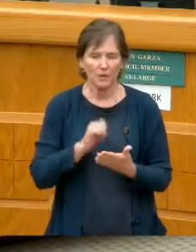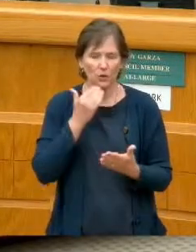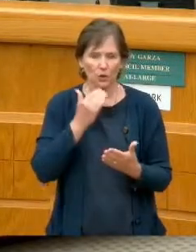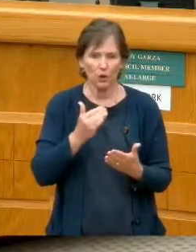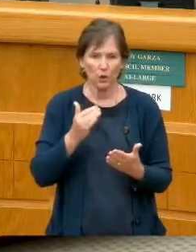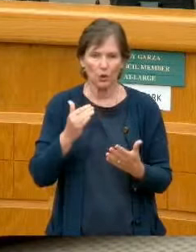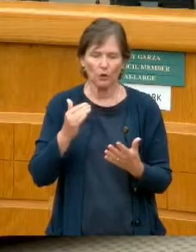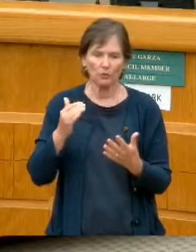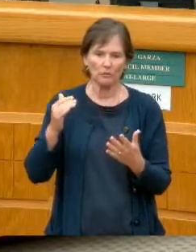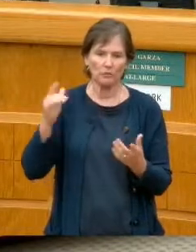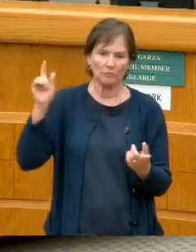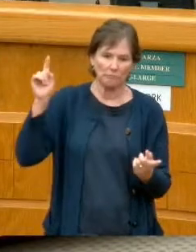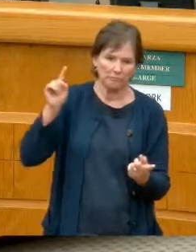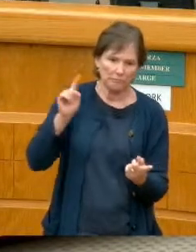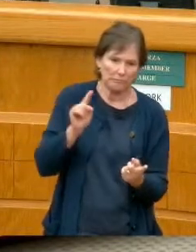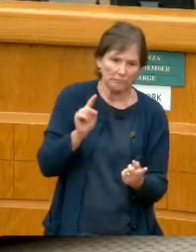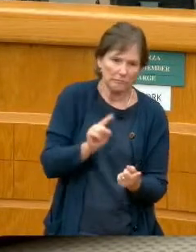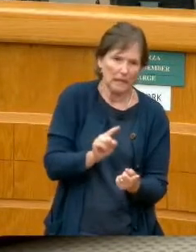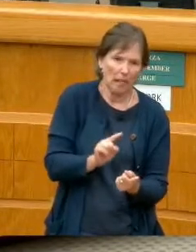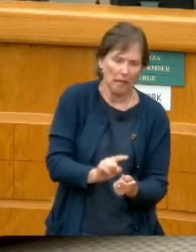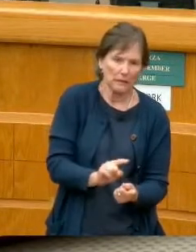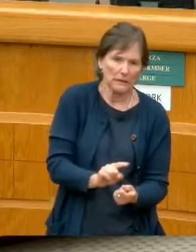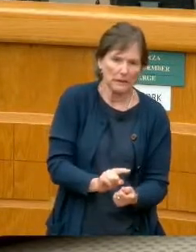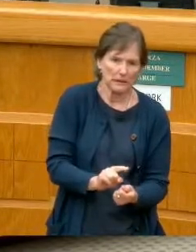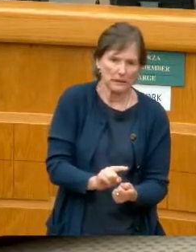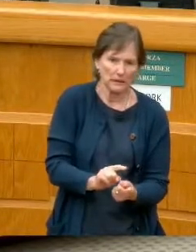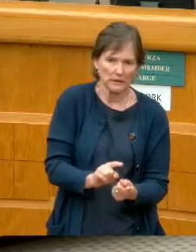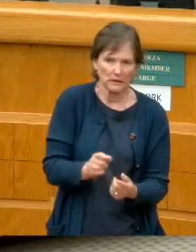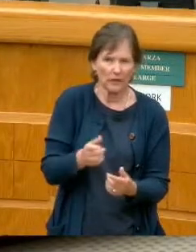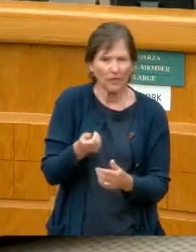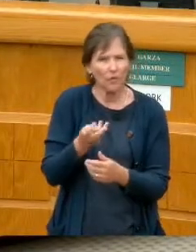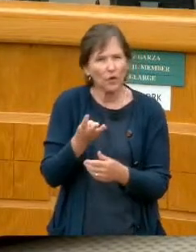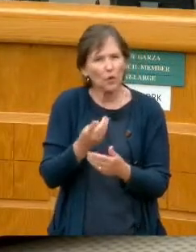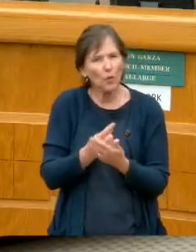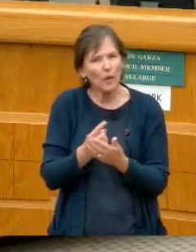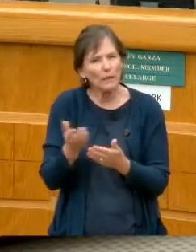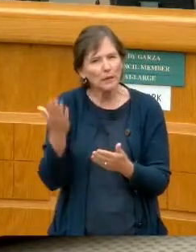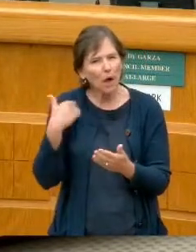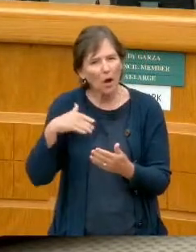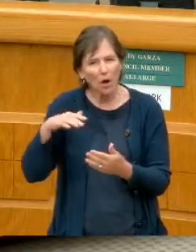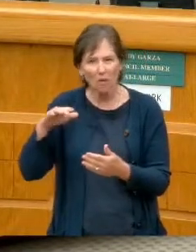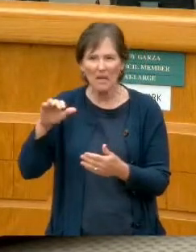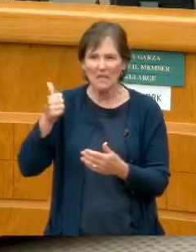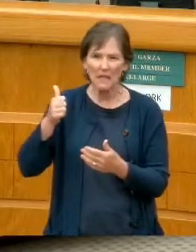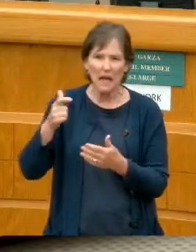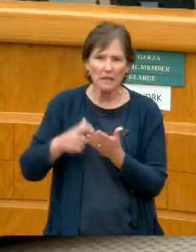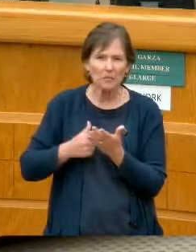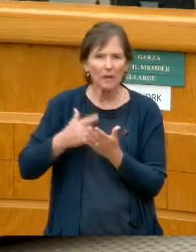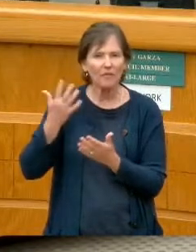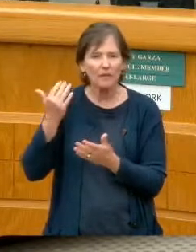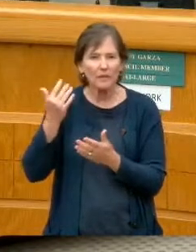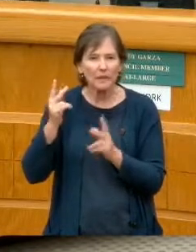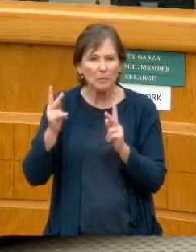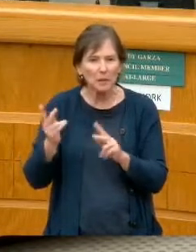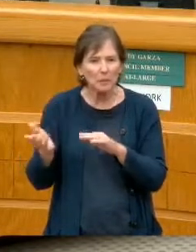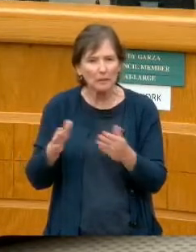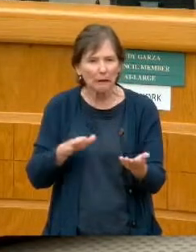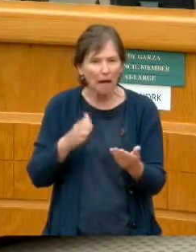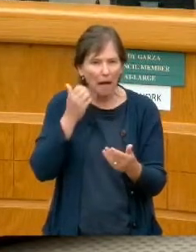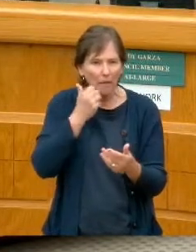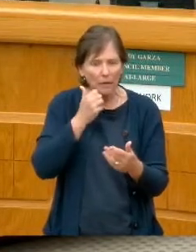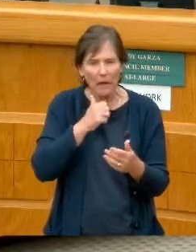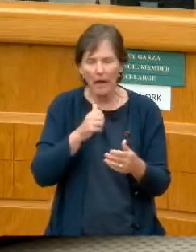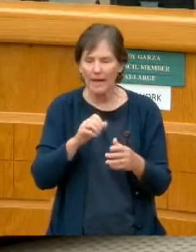ago. It was almost a daily amount of 10, 15 persons per day, so one additional death today to bring us up